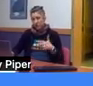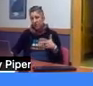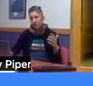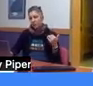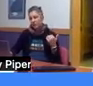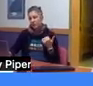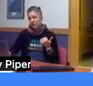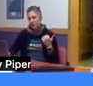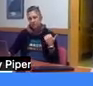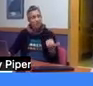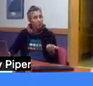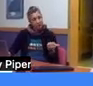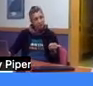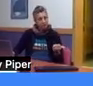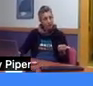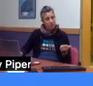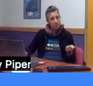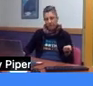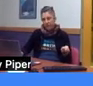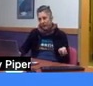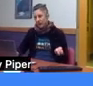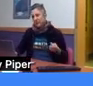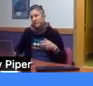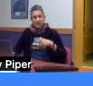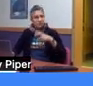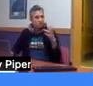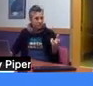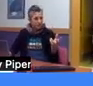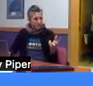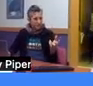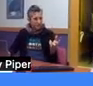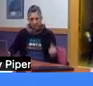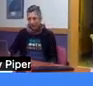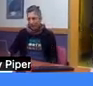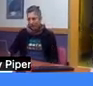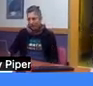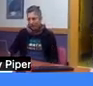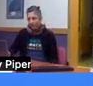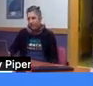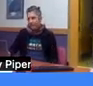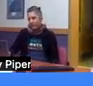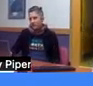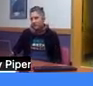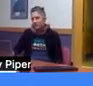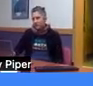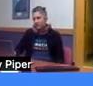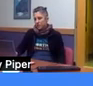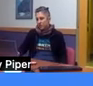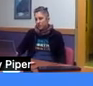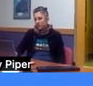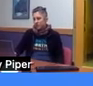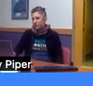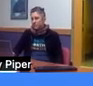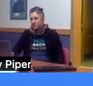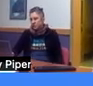a patient, and they're providing supportive companionship. And this is a service that they're providing. And so, you